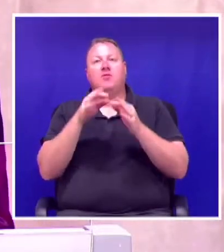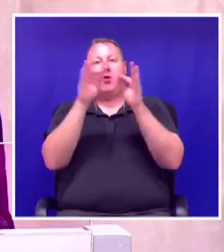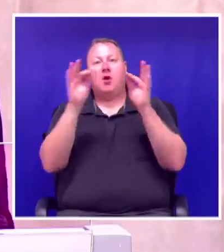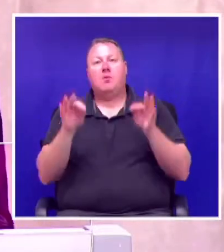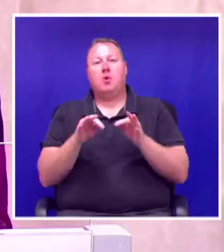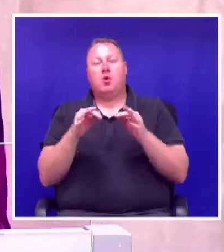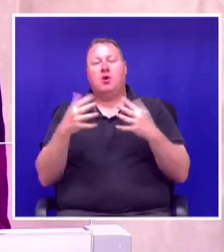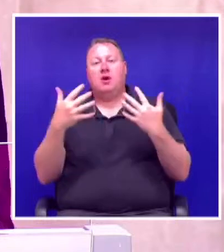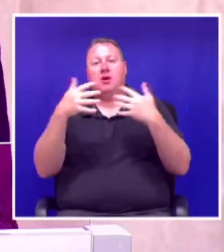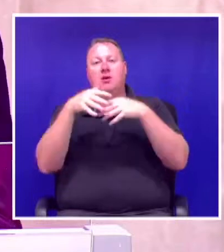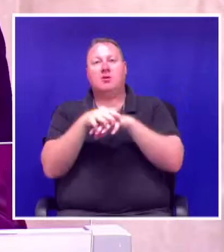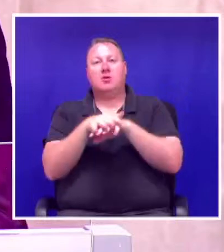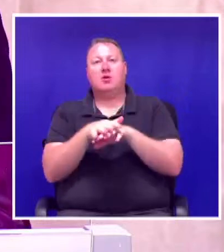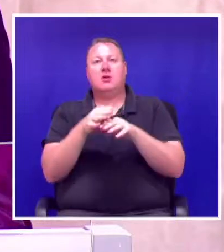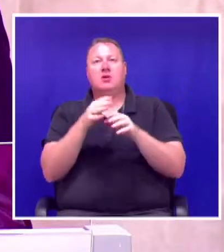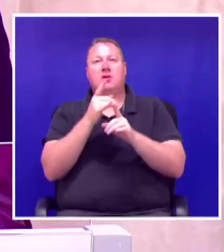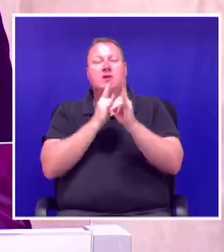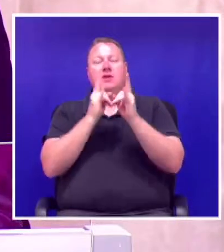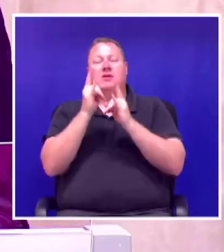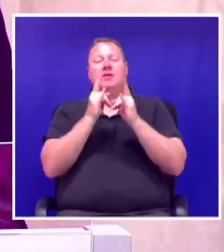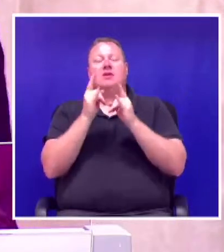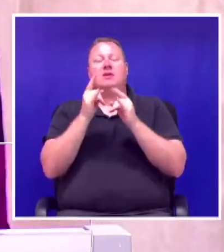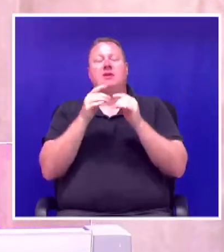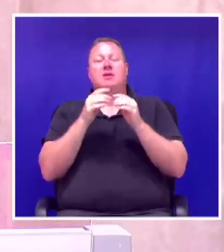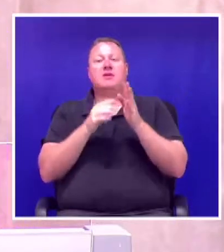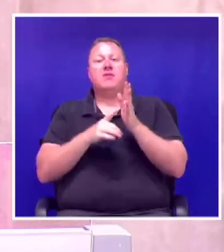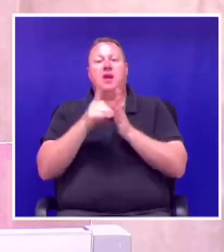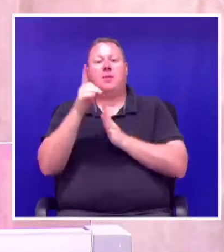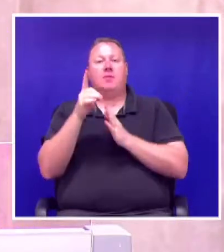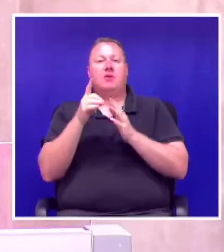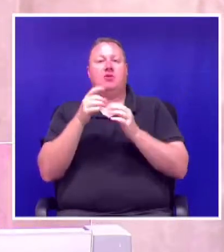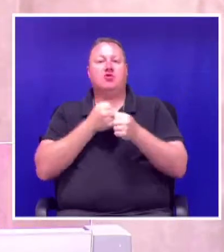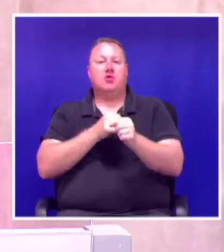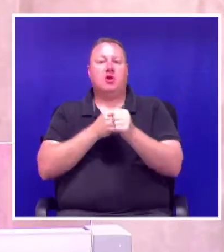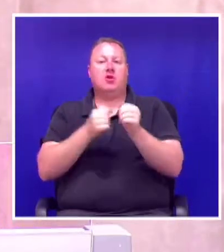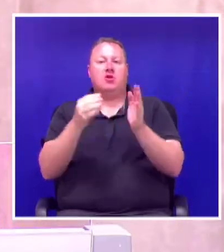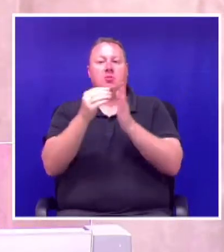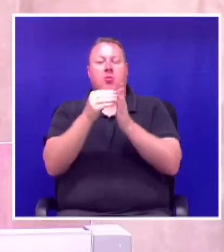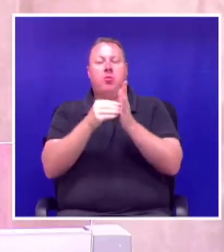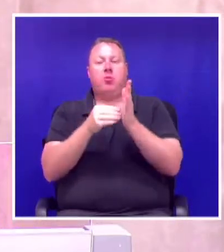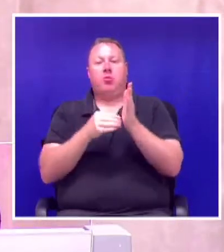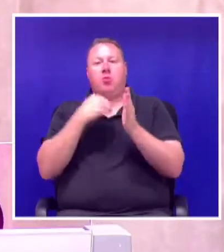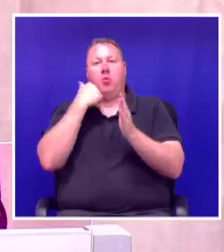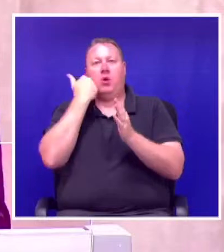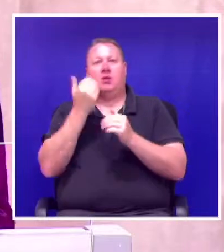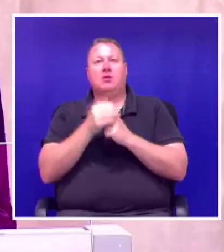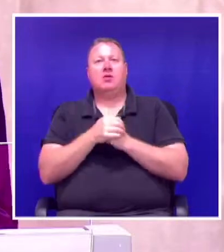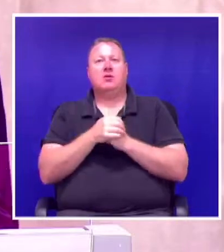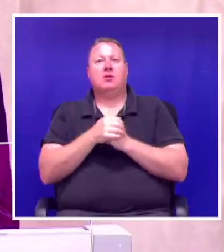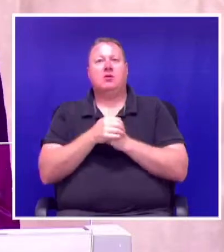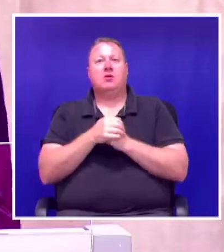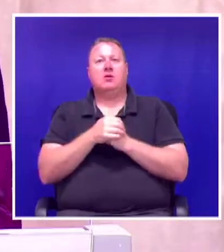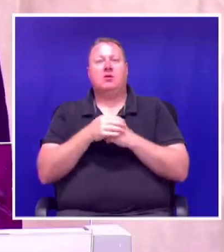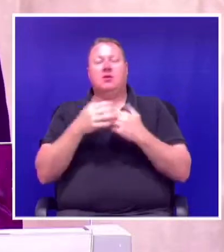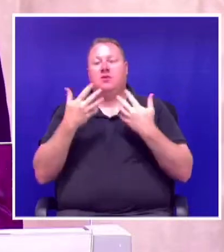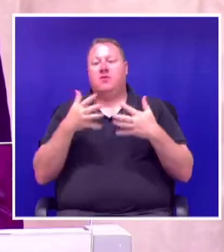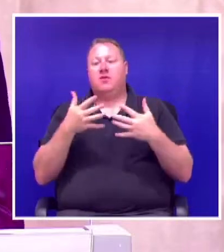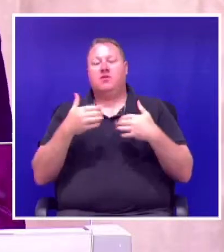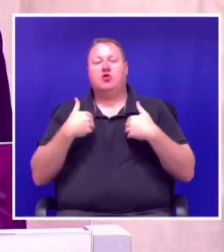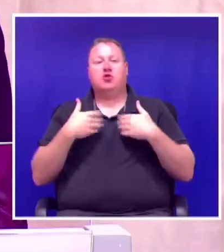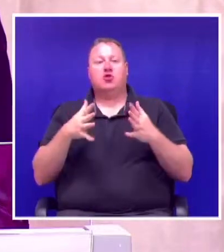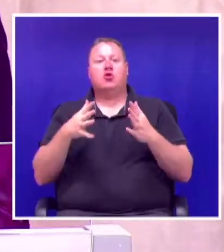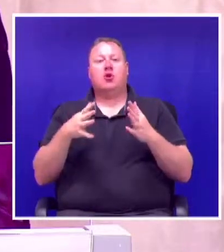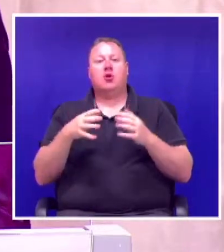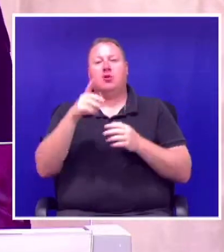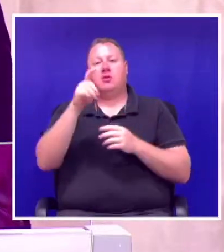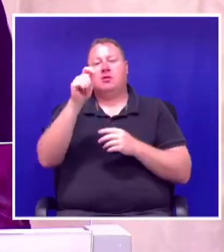integrated city development strategies. These strategies are already under implementation in